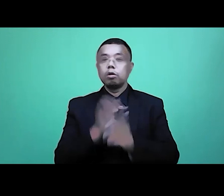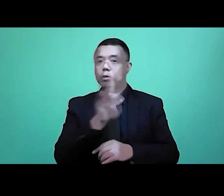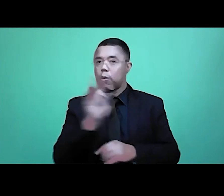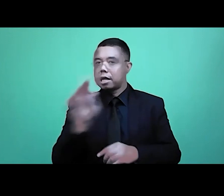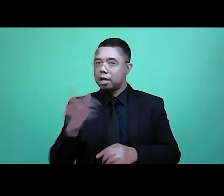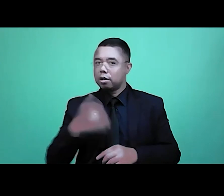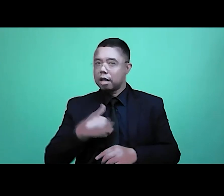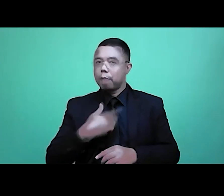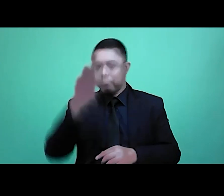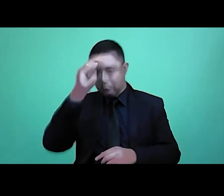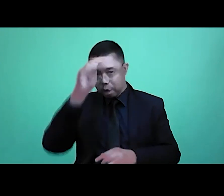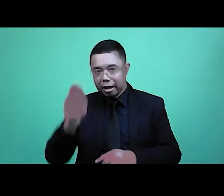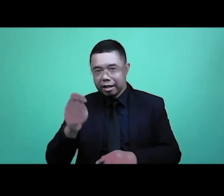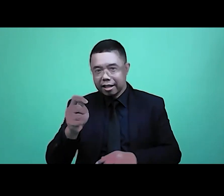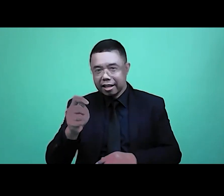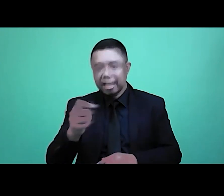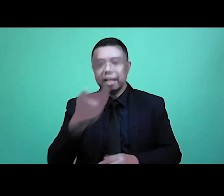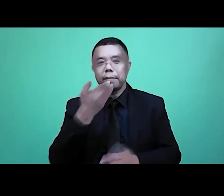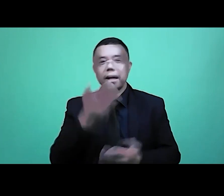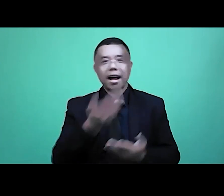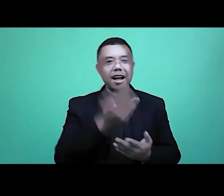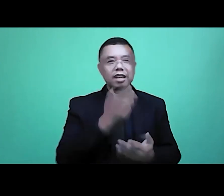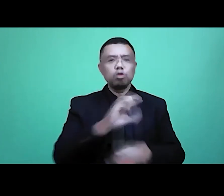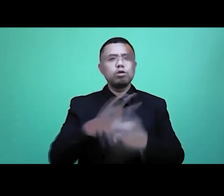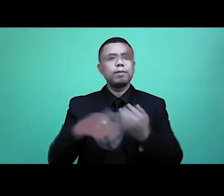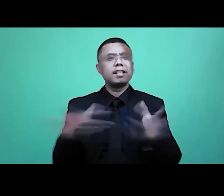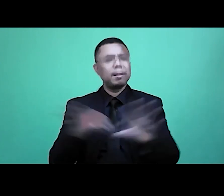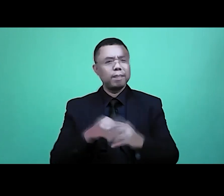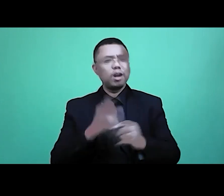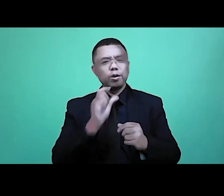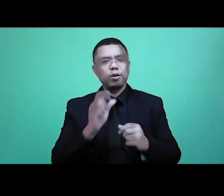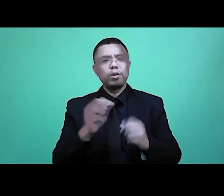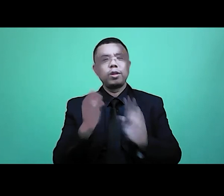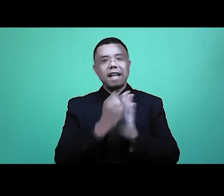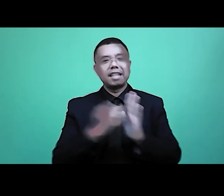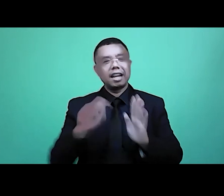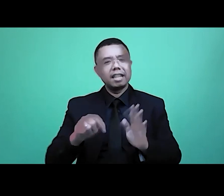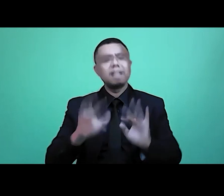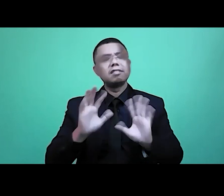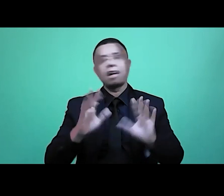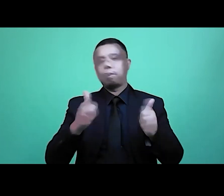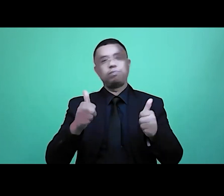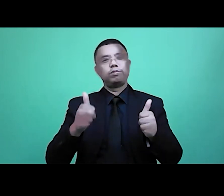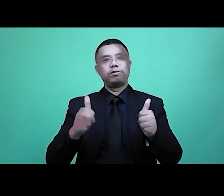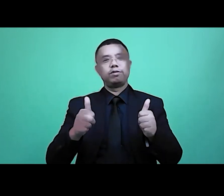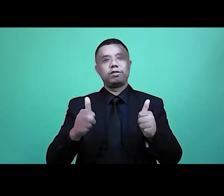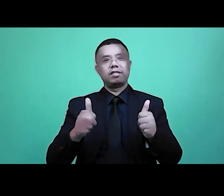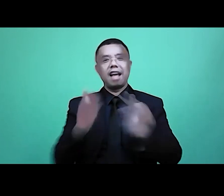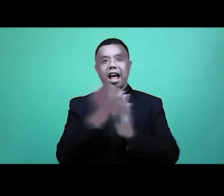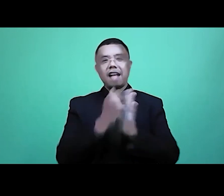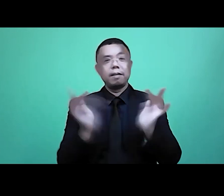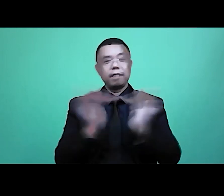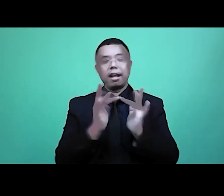those involved in making this event such a tremendous success. Virtual events aren't easy, but by coming together by any